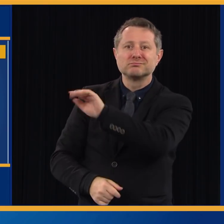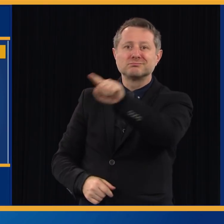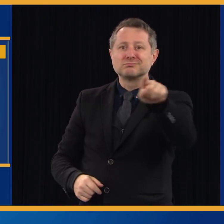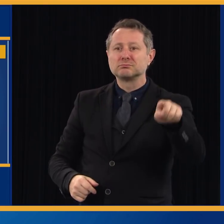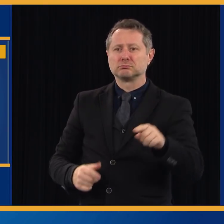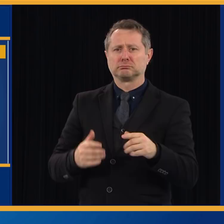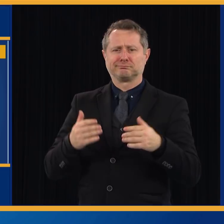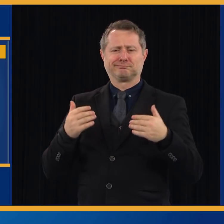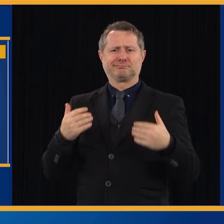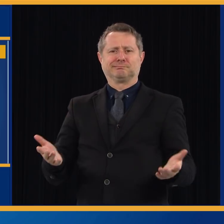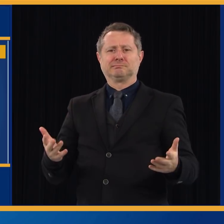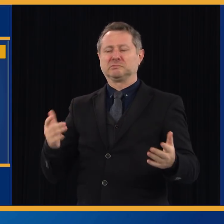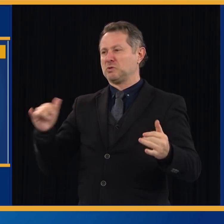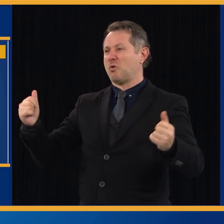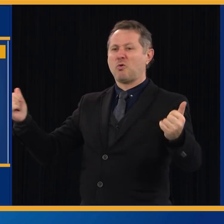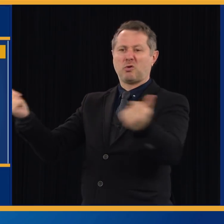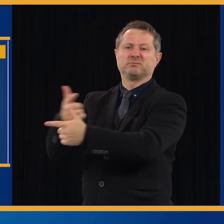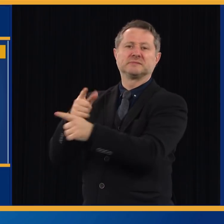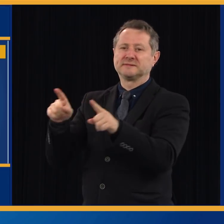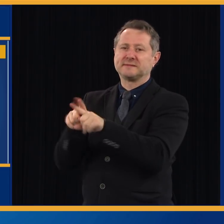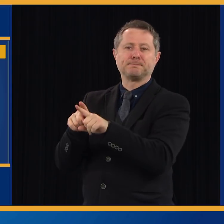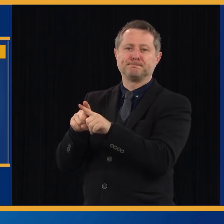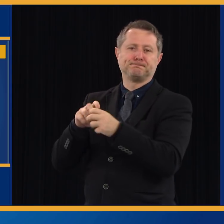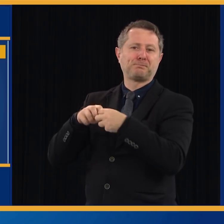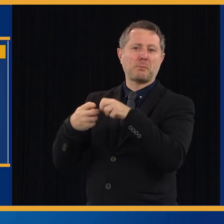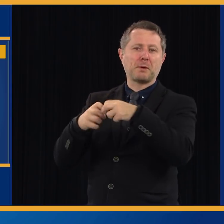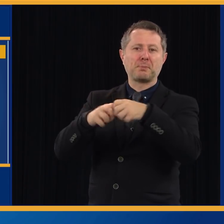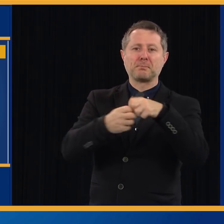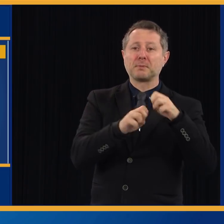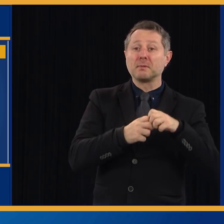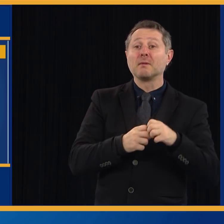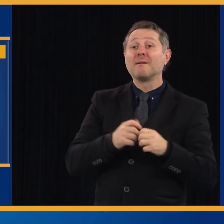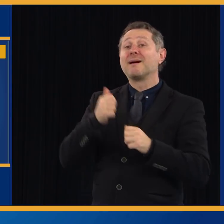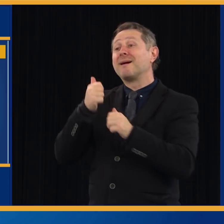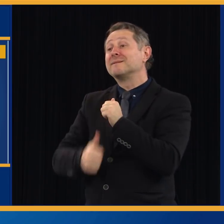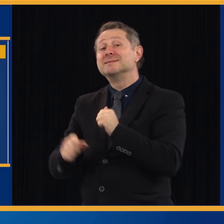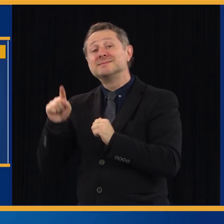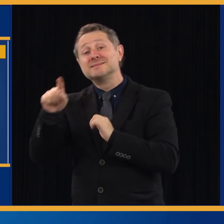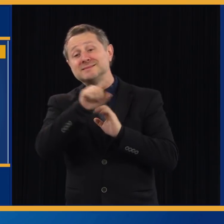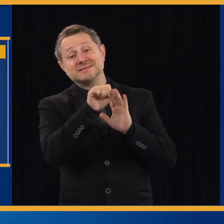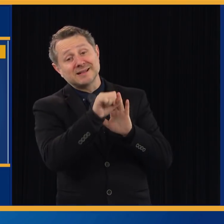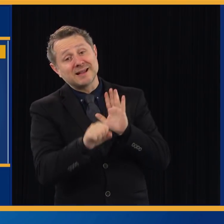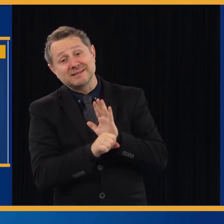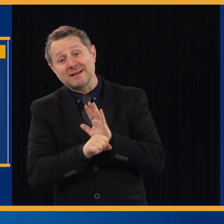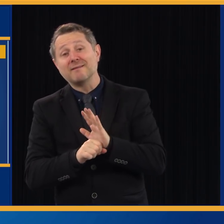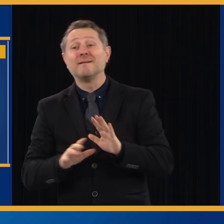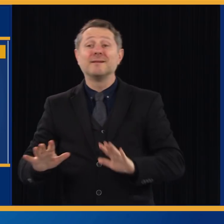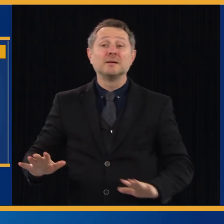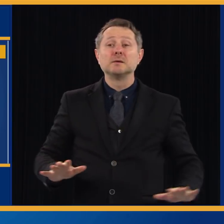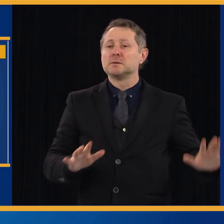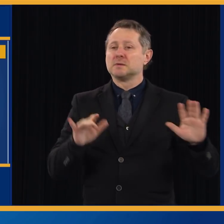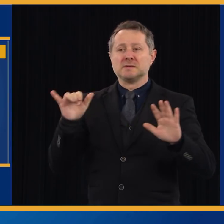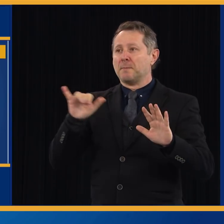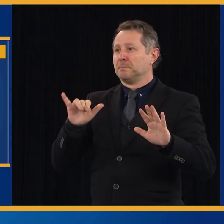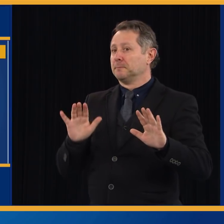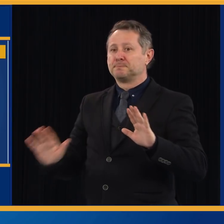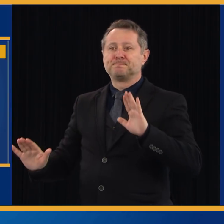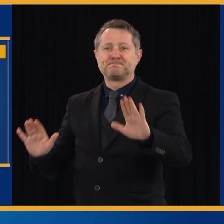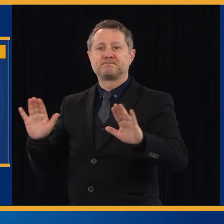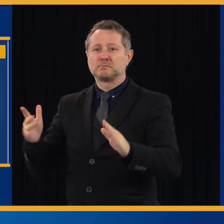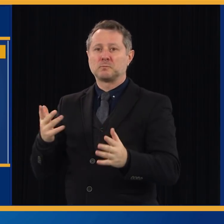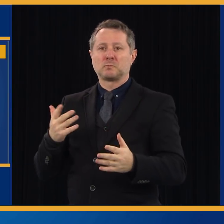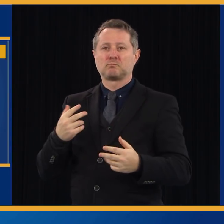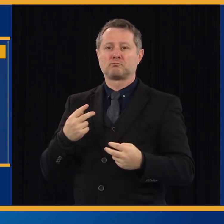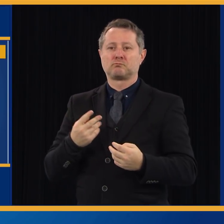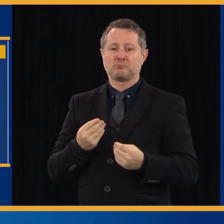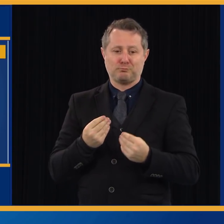with. And every state is in charge of administering